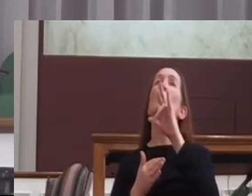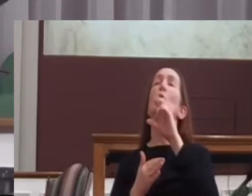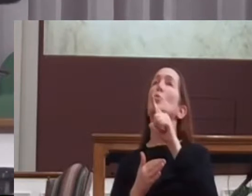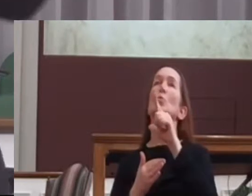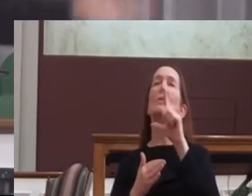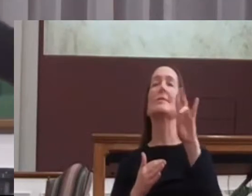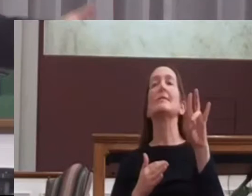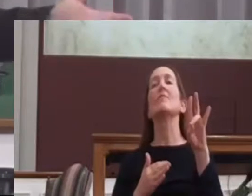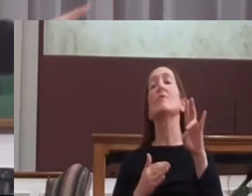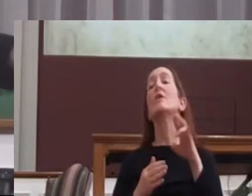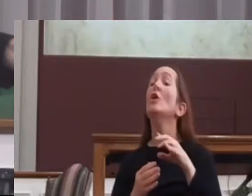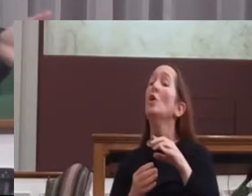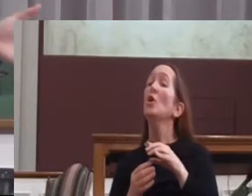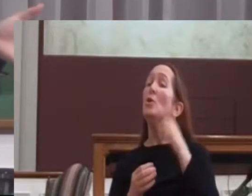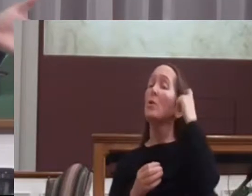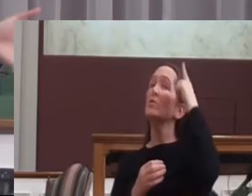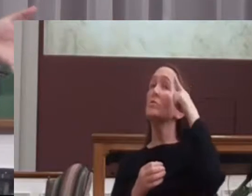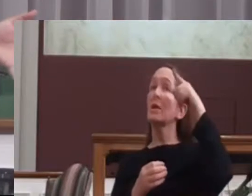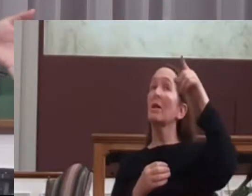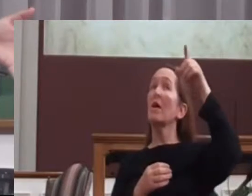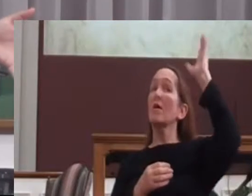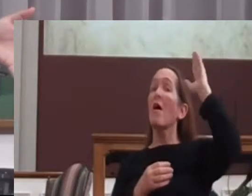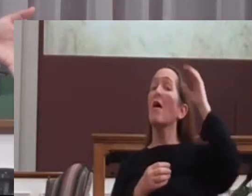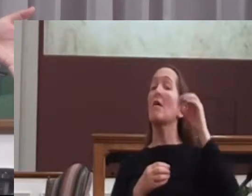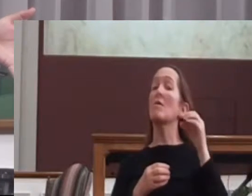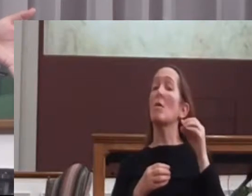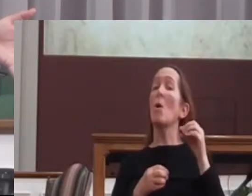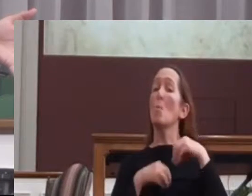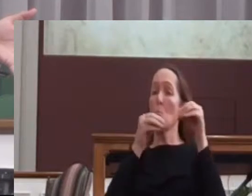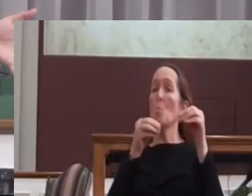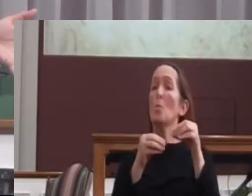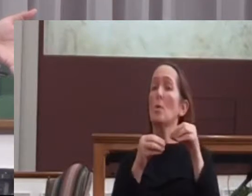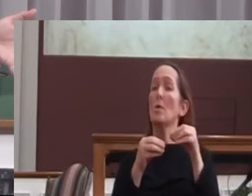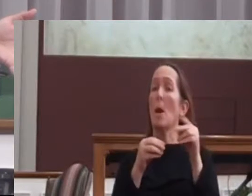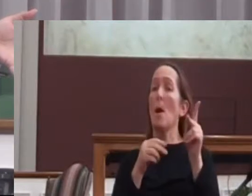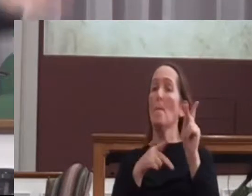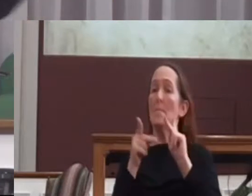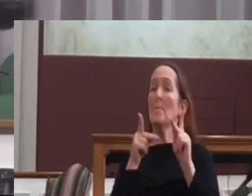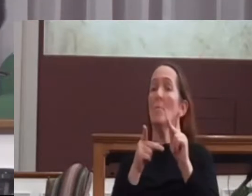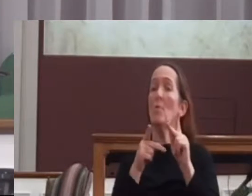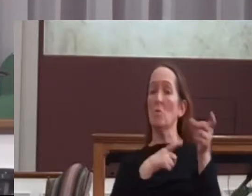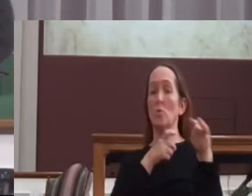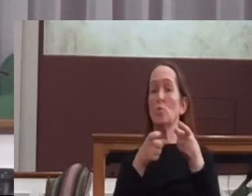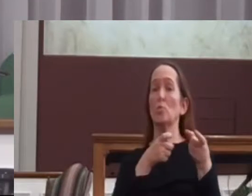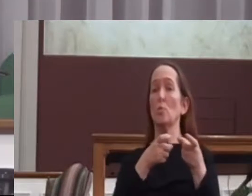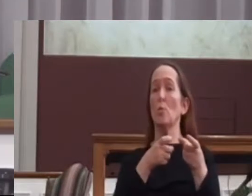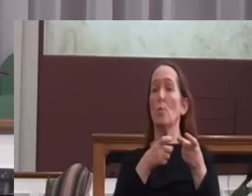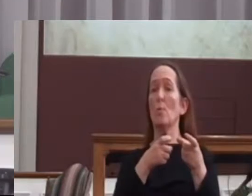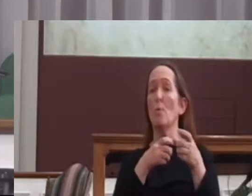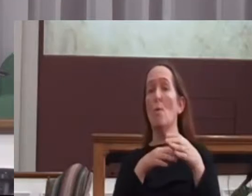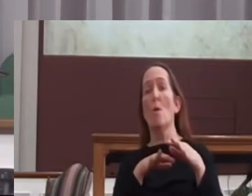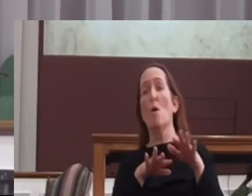God's idea here. Because he put you and I in charge of all of the rest of his creation.